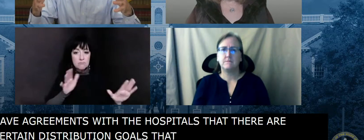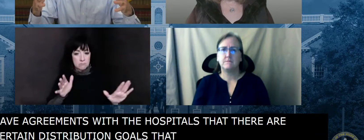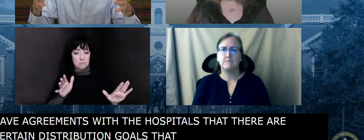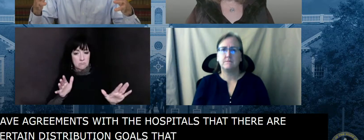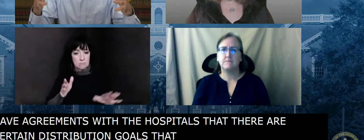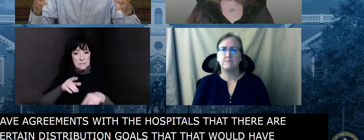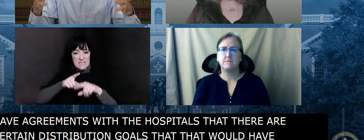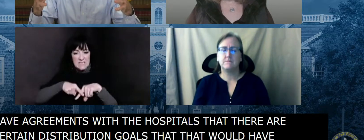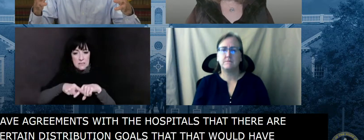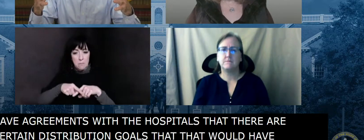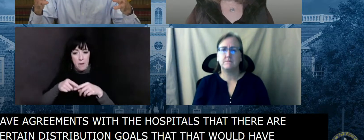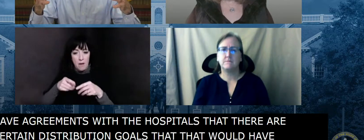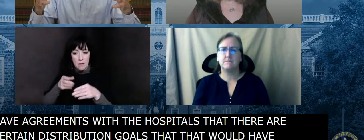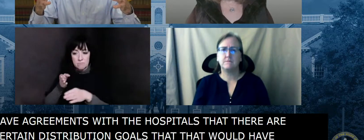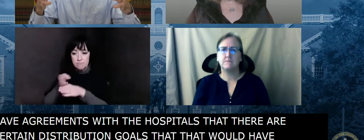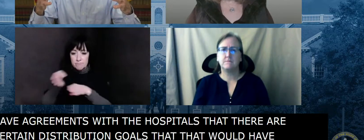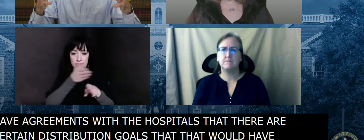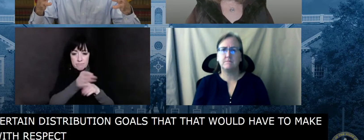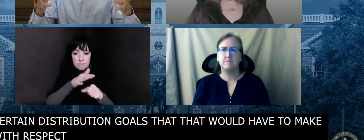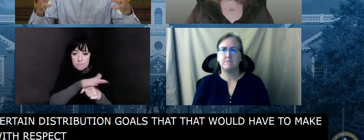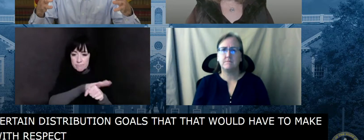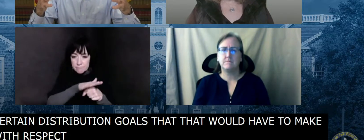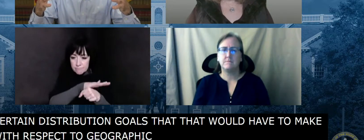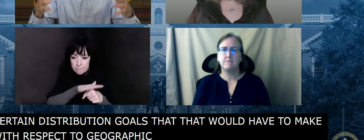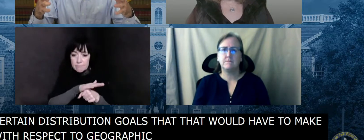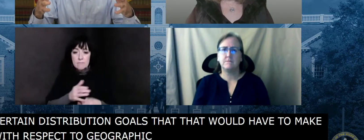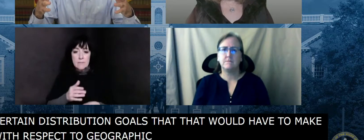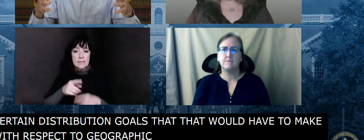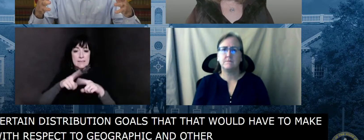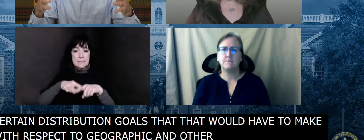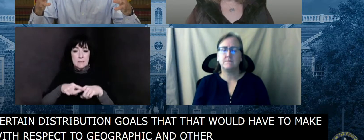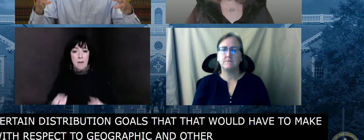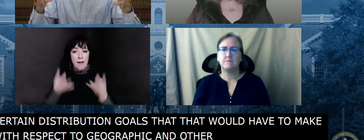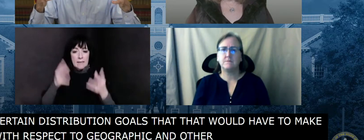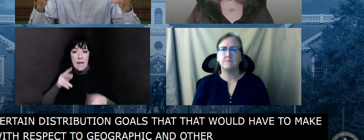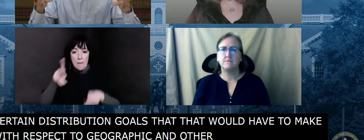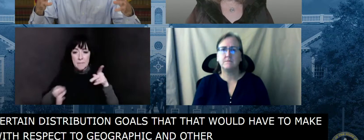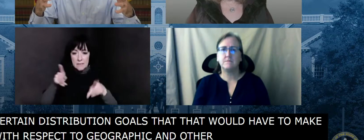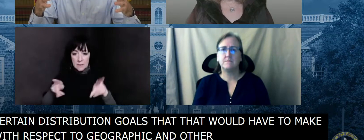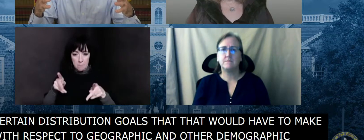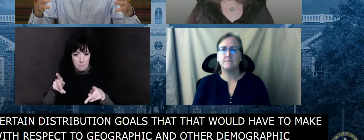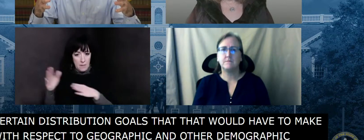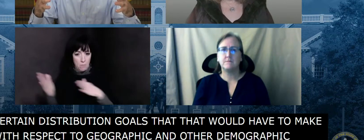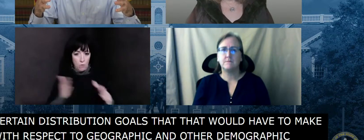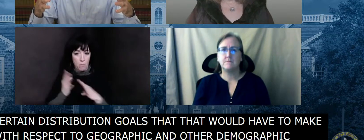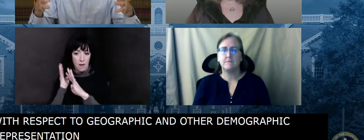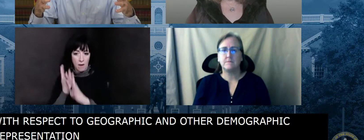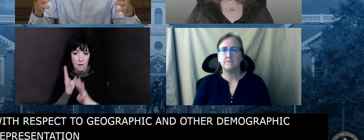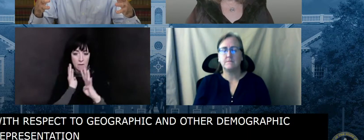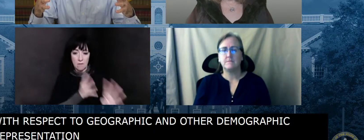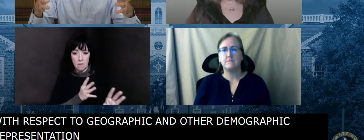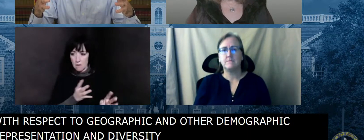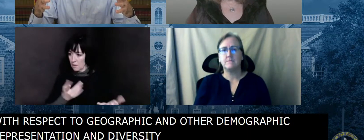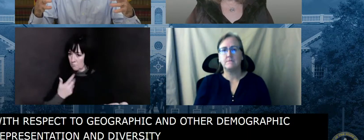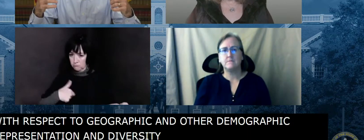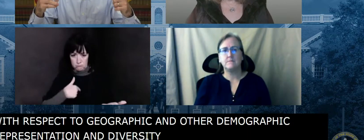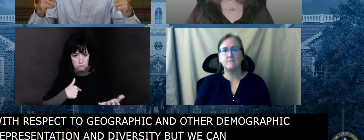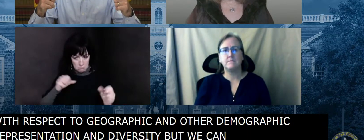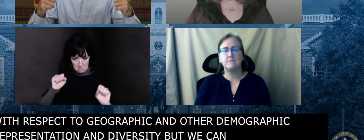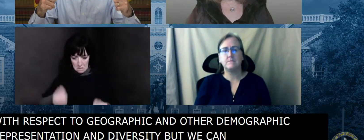other demographic representation and diversity. But we could turn them loose if we just had the